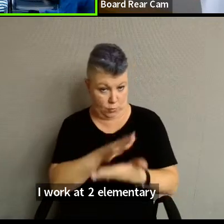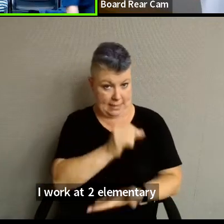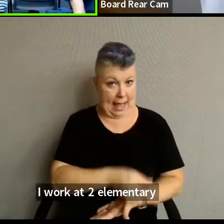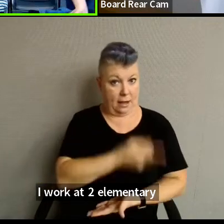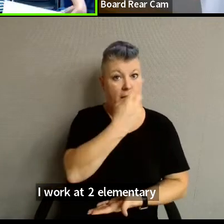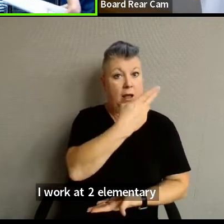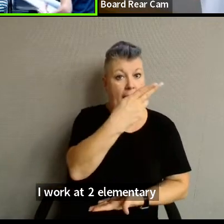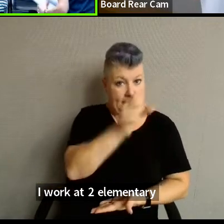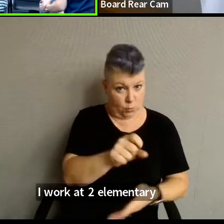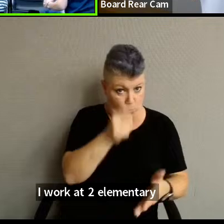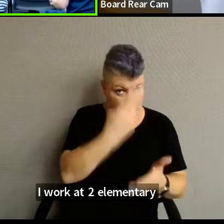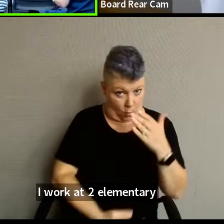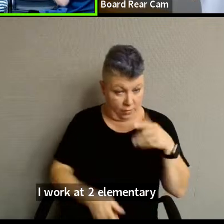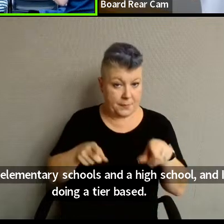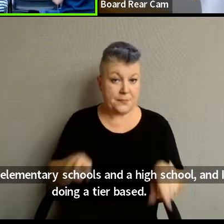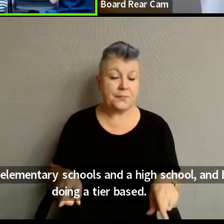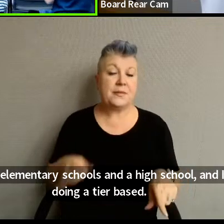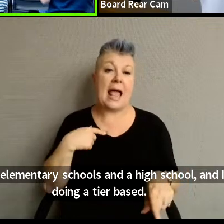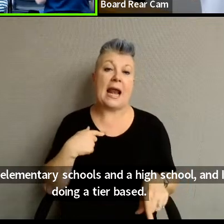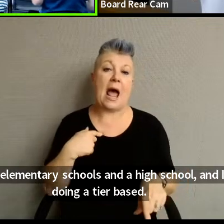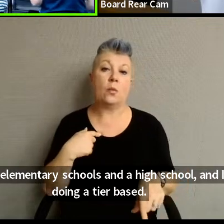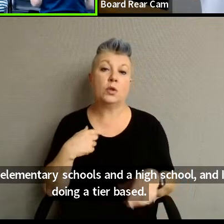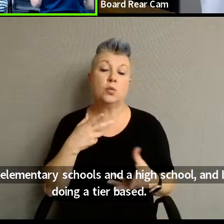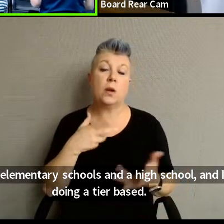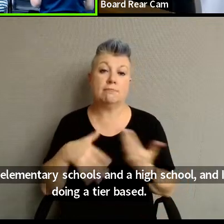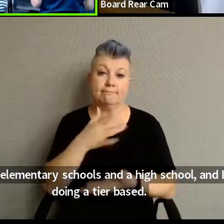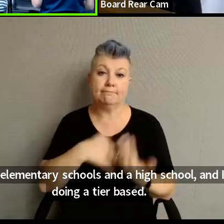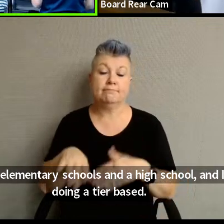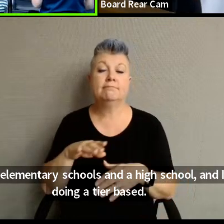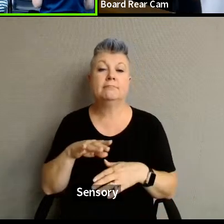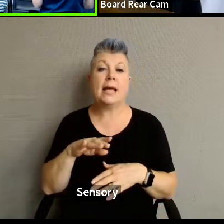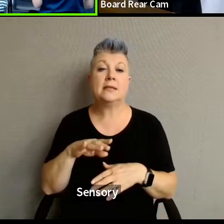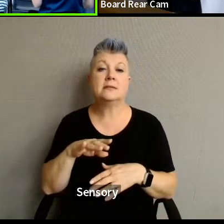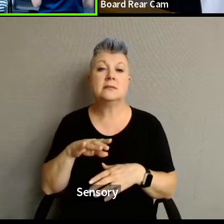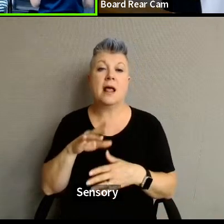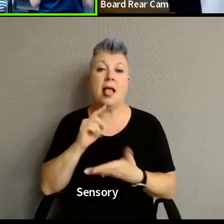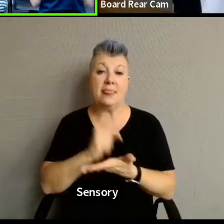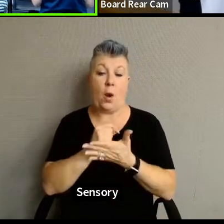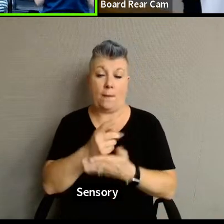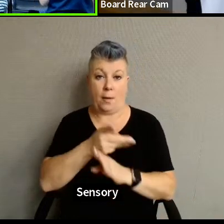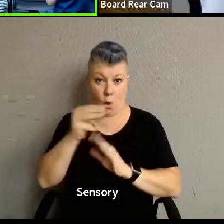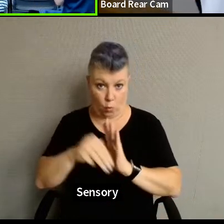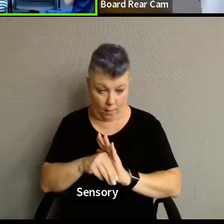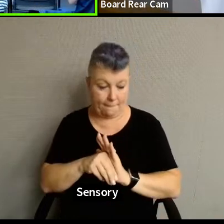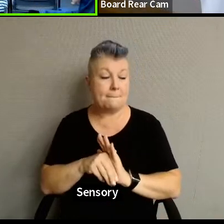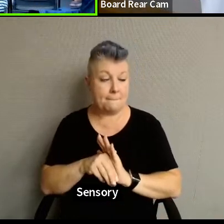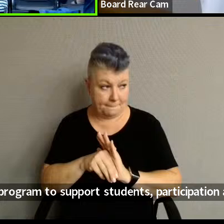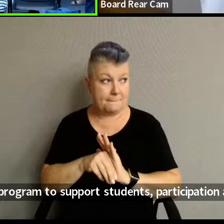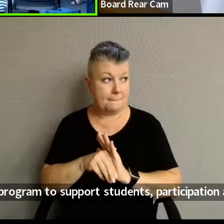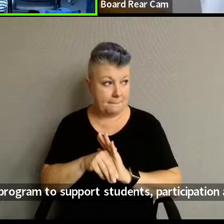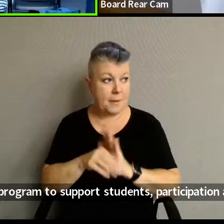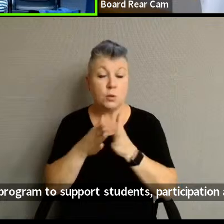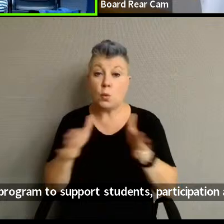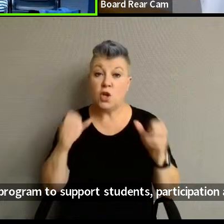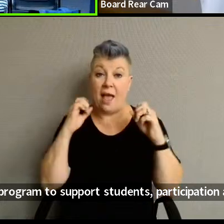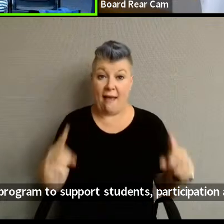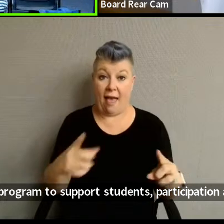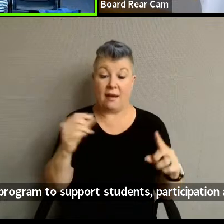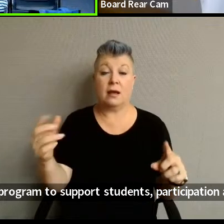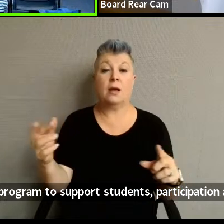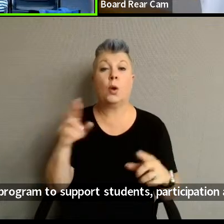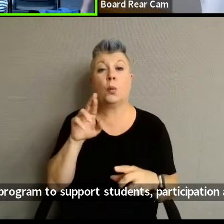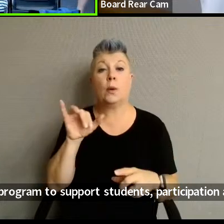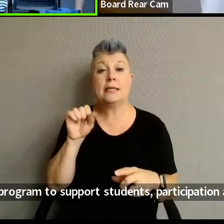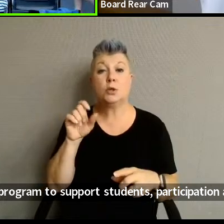tier-based sensory program to support students' participation and performance at all 3 levels. So gen ed, resource, and